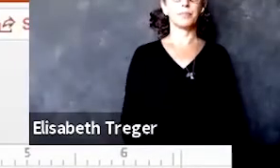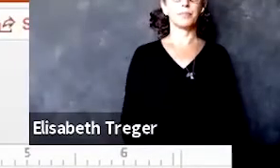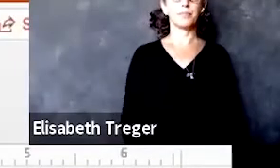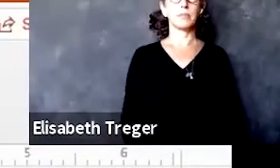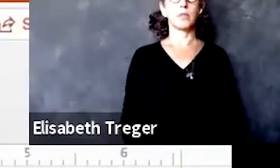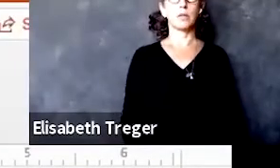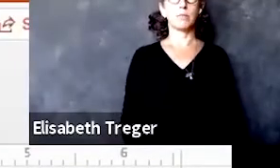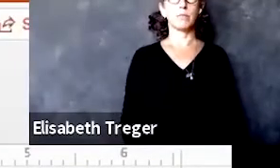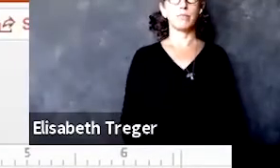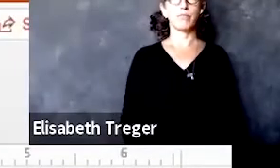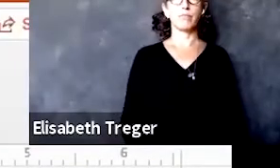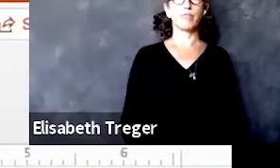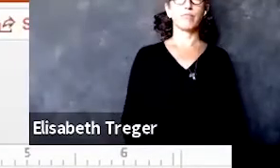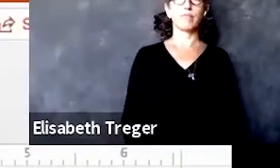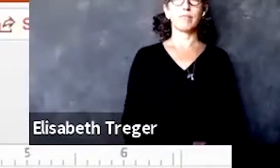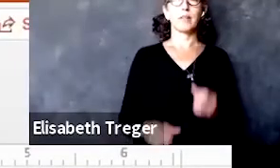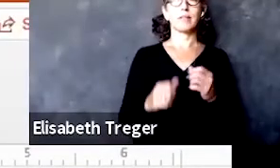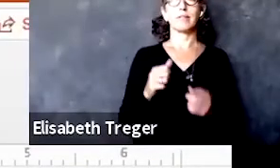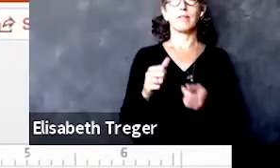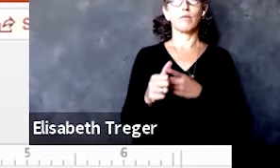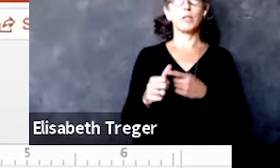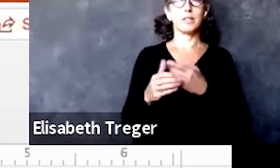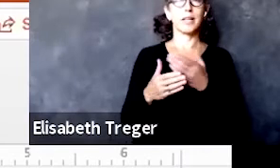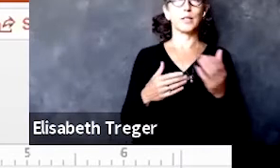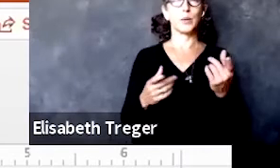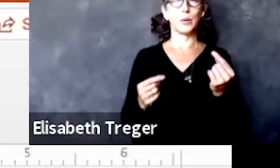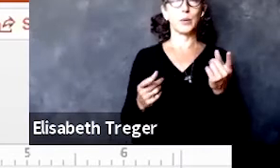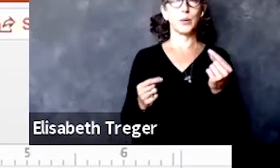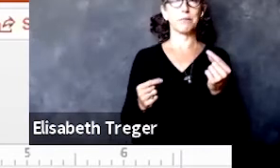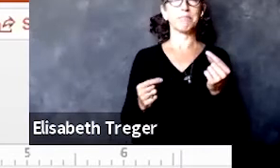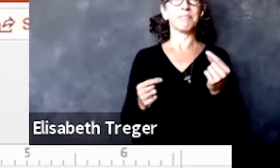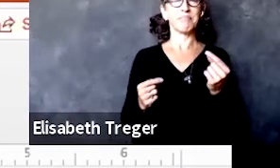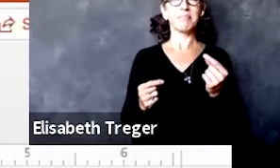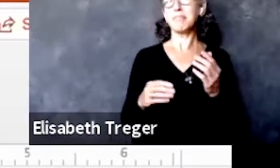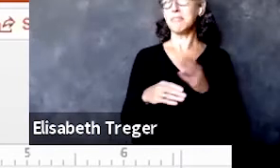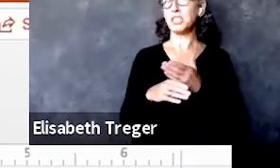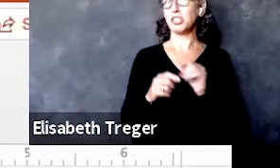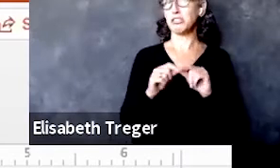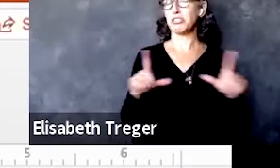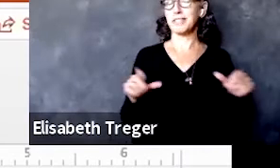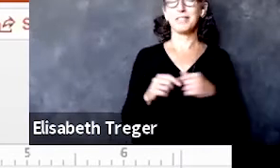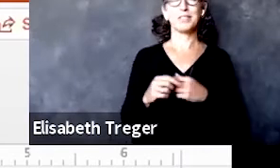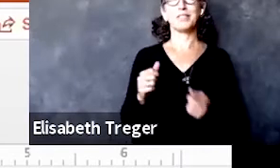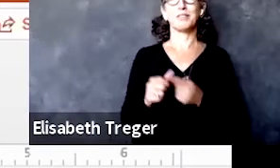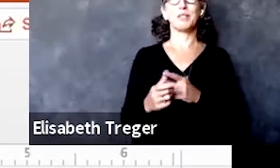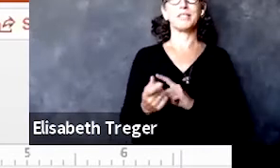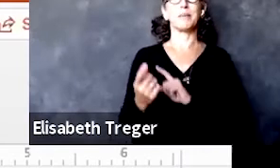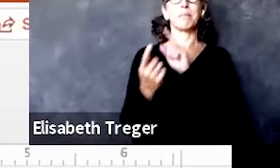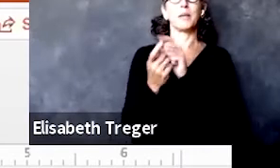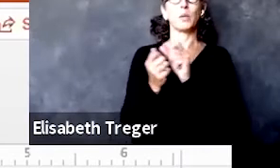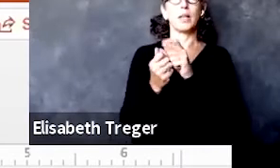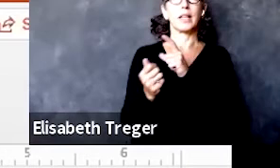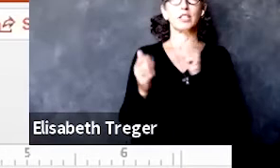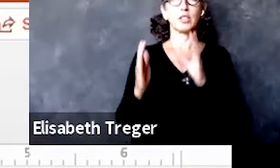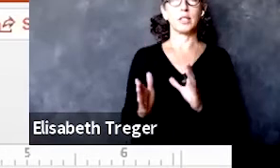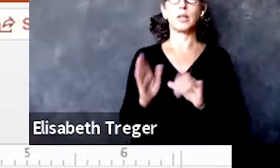presenter is make sure that you're sharing your screen. Actually, the first thing you want to do when you meet with a legislator is to identify yourself, center